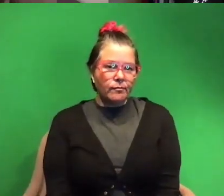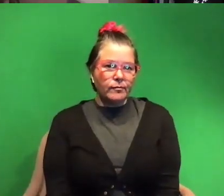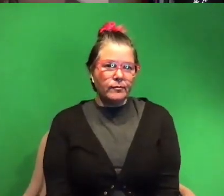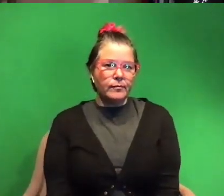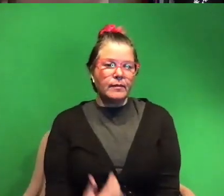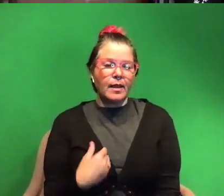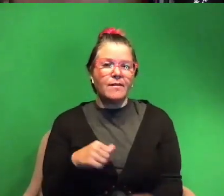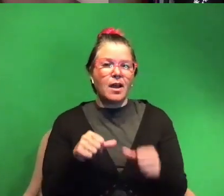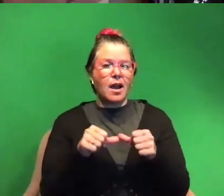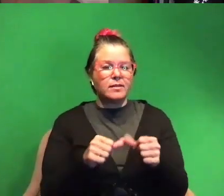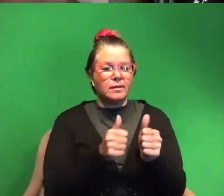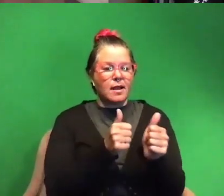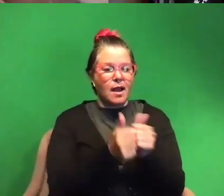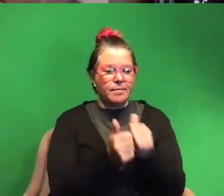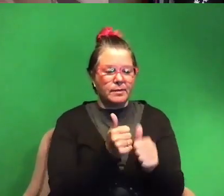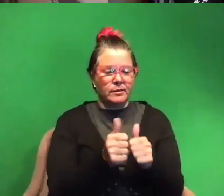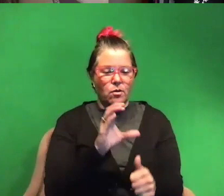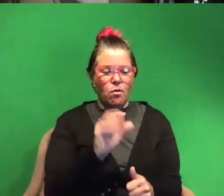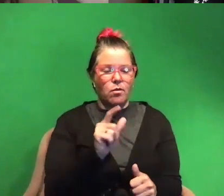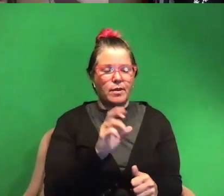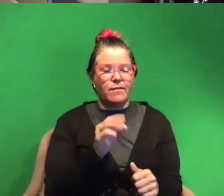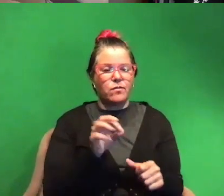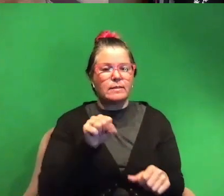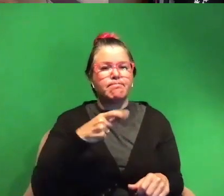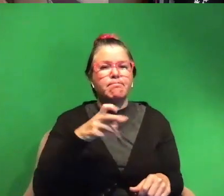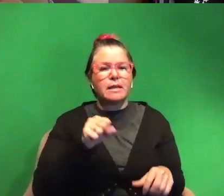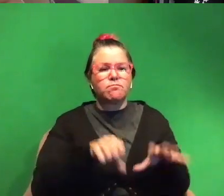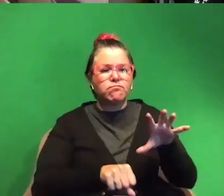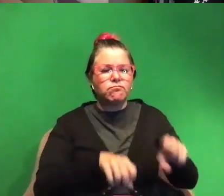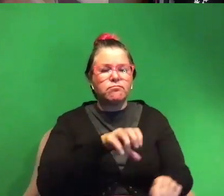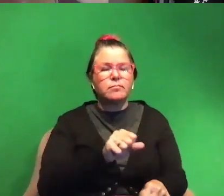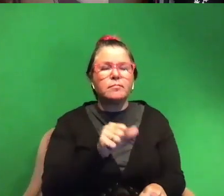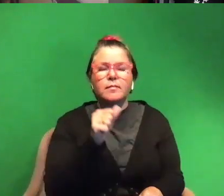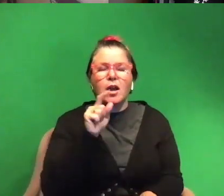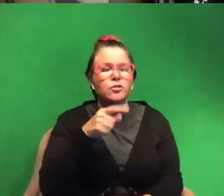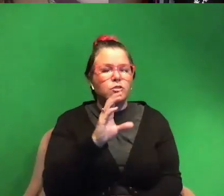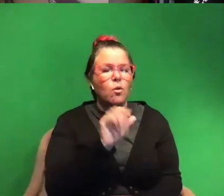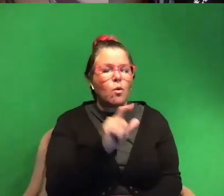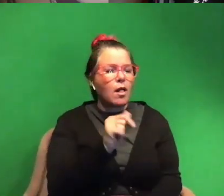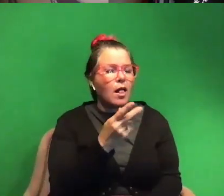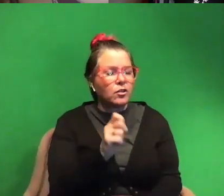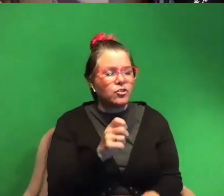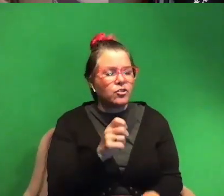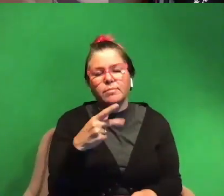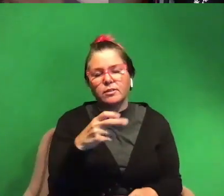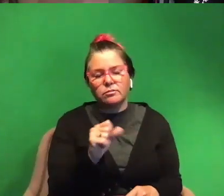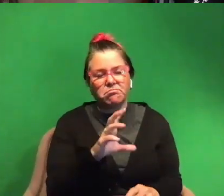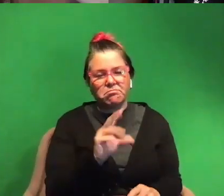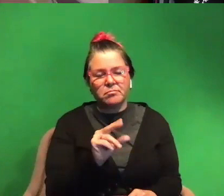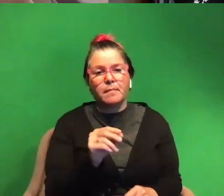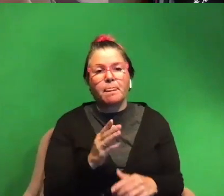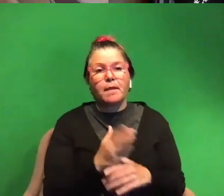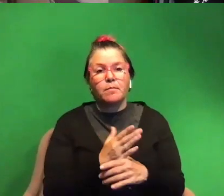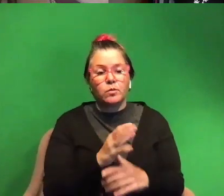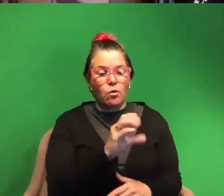constant competition on a coral reef for space. And that's not just between corals and algae and sponges, that's also between corals